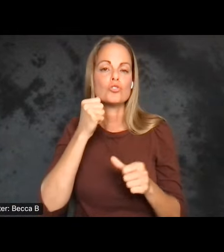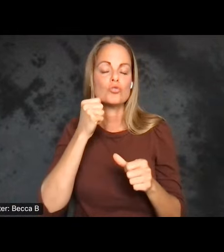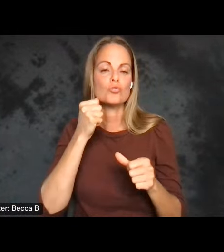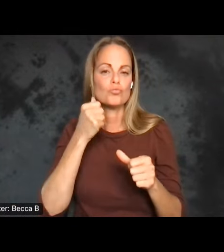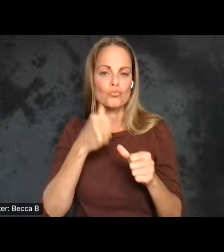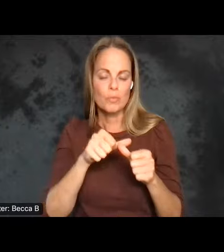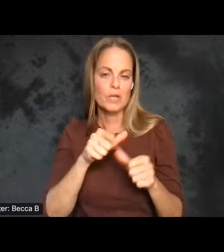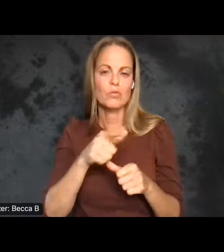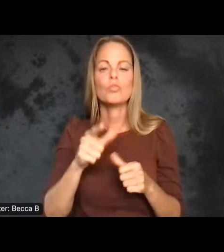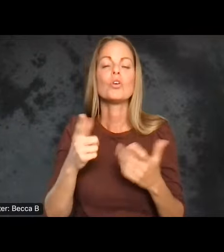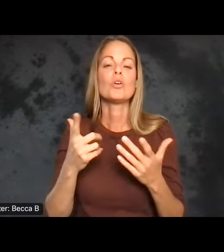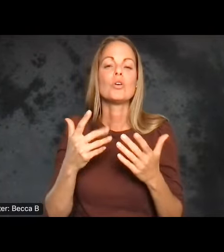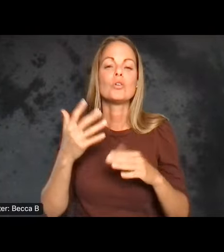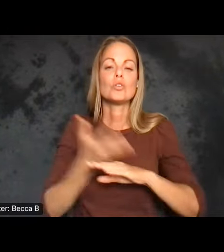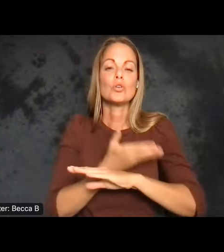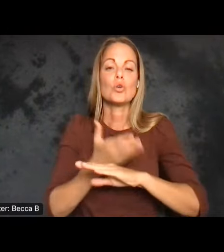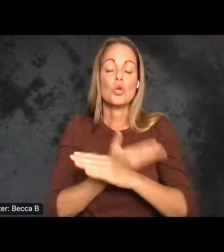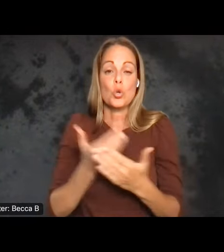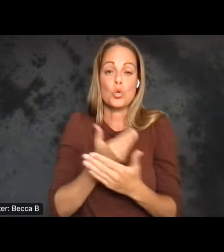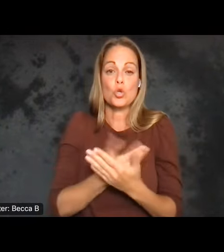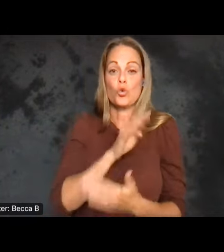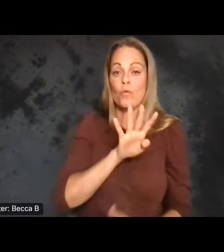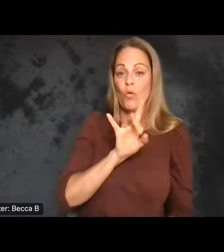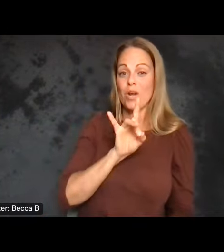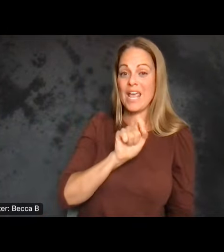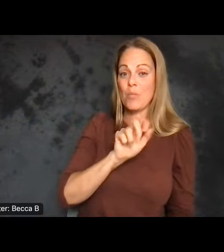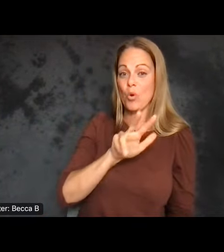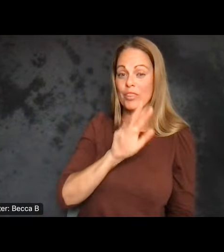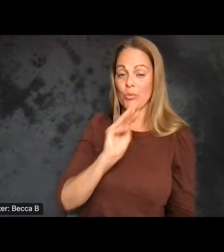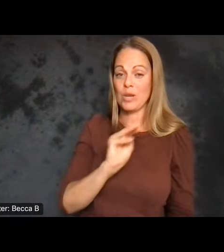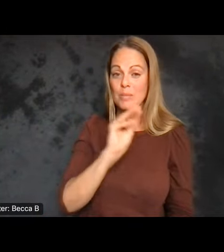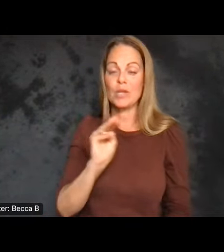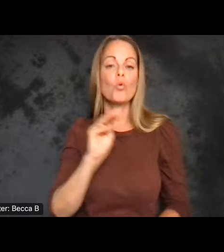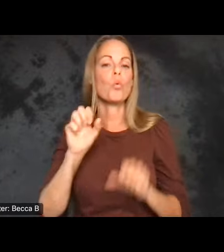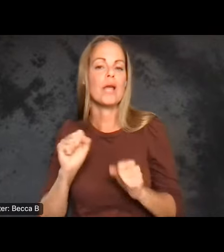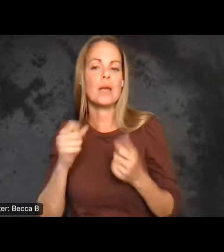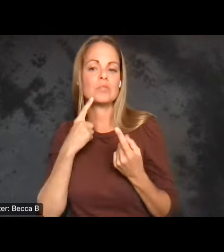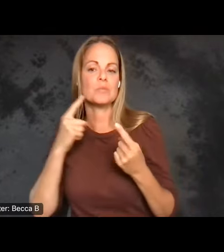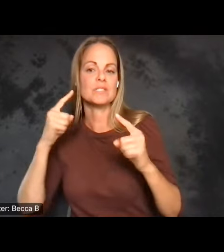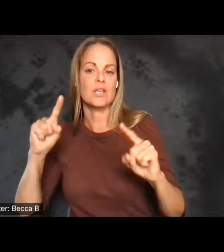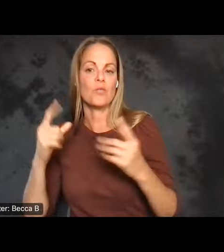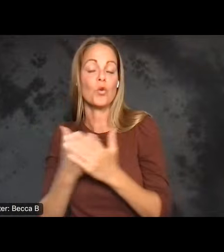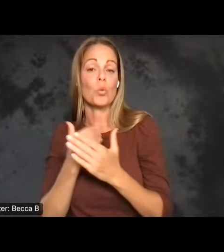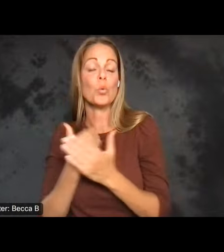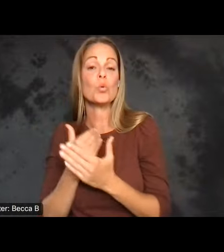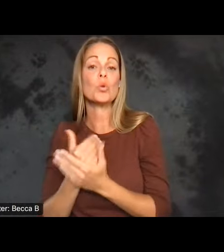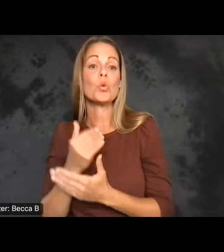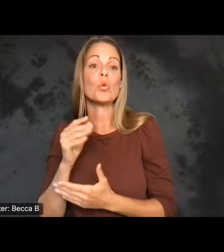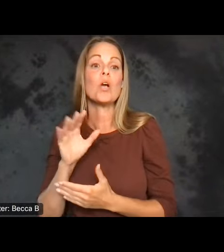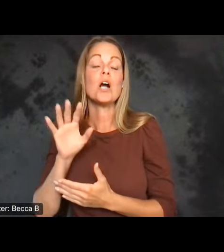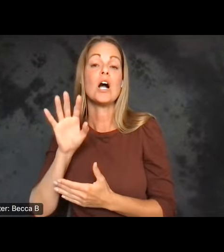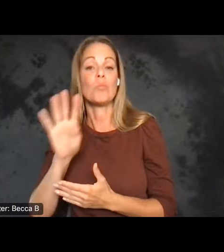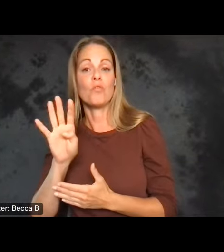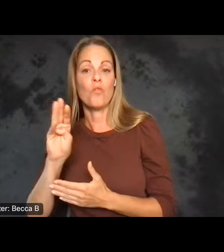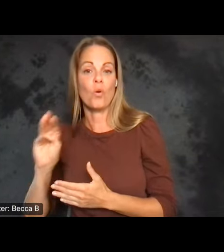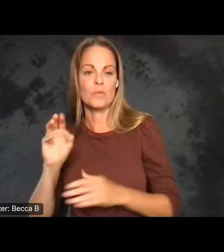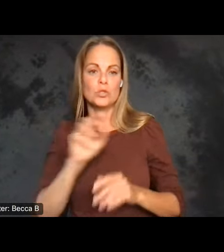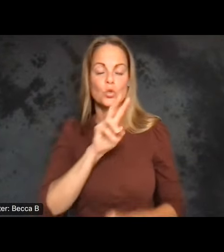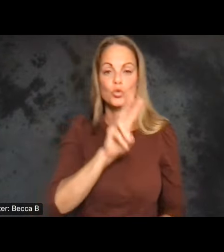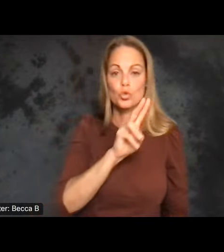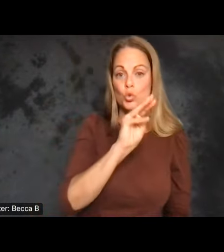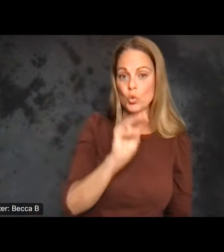of a new headquarters was $48.3 million. We're achieving that here with a new headquarters facility at $4 million. So $2 million in FY